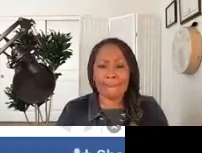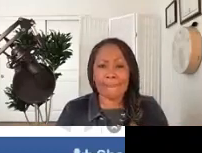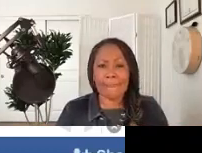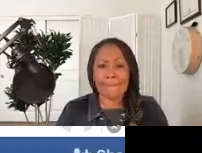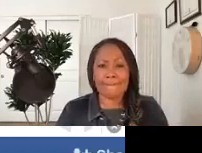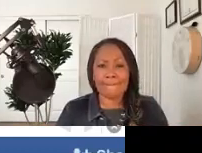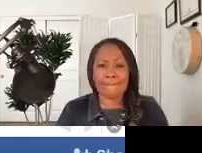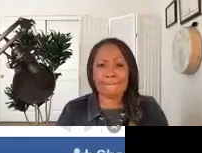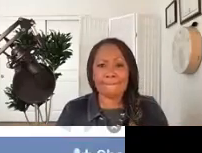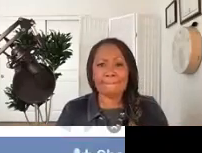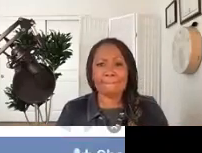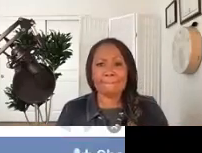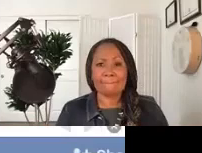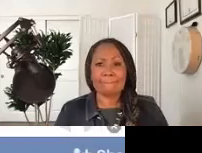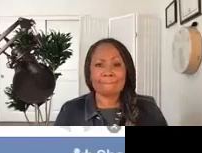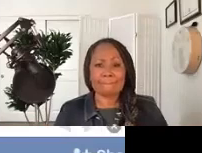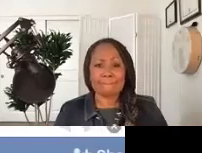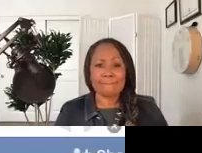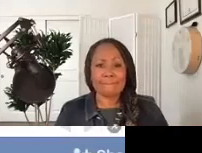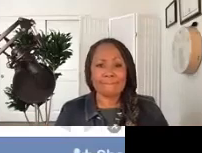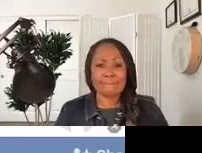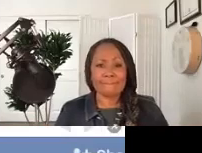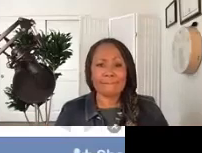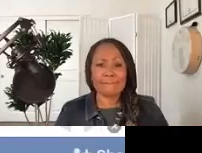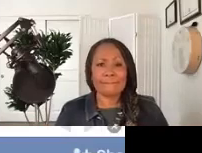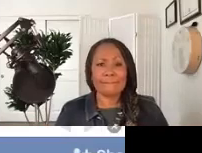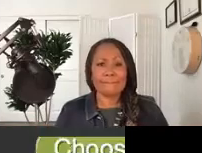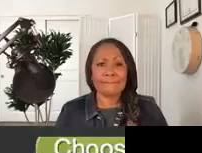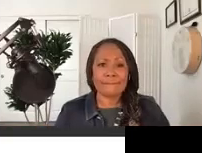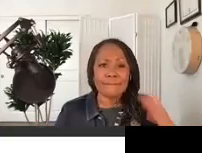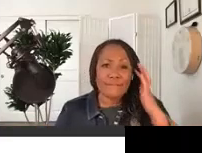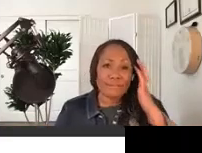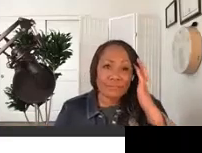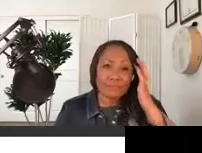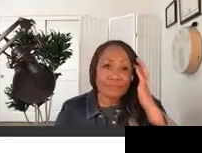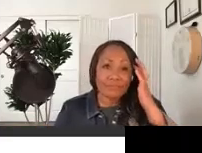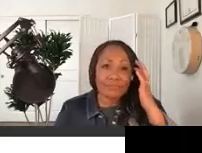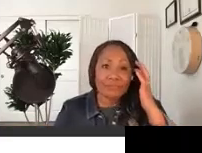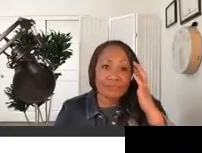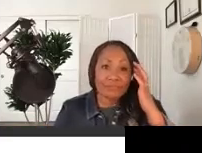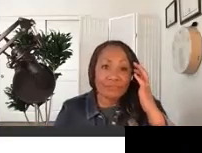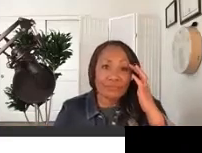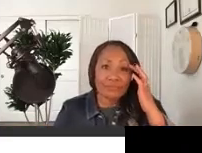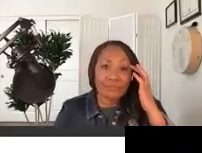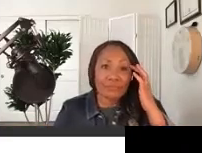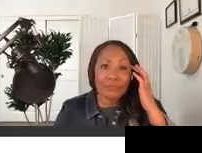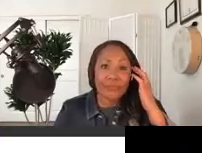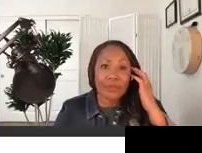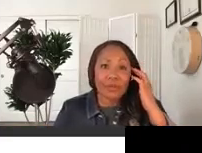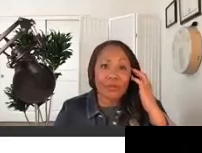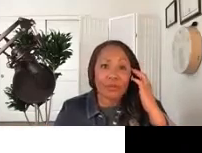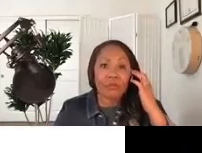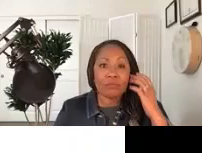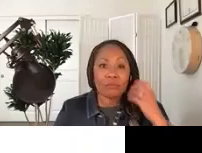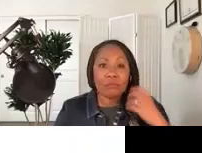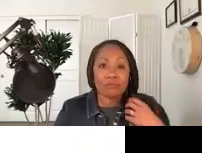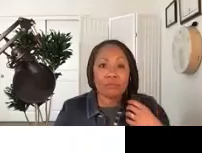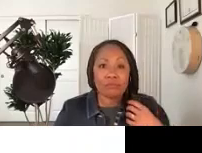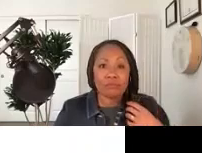seeing your work is you can go to the last panel and it sort of gives you facts at a glance through your PowerPoint. So it does.